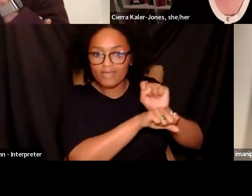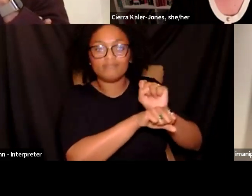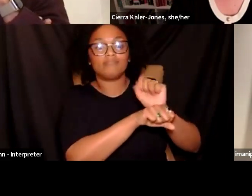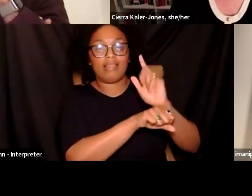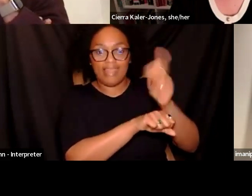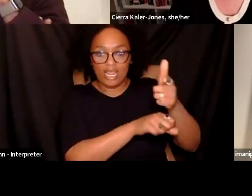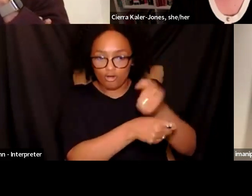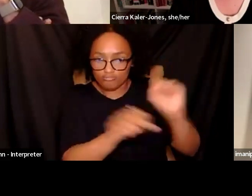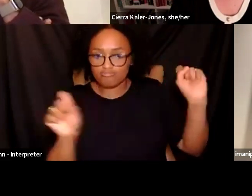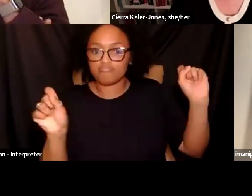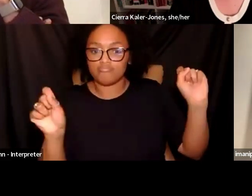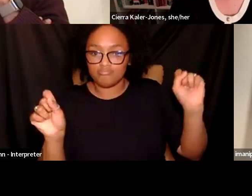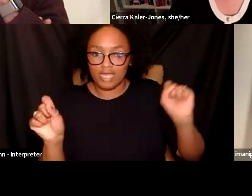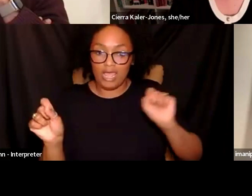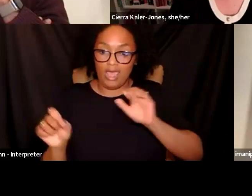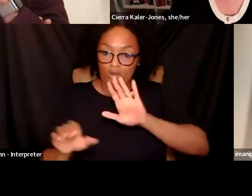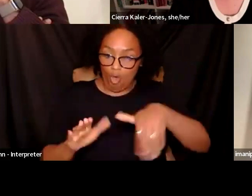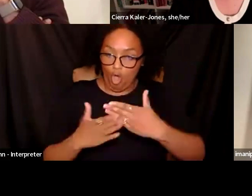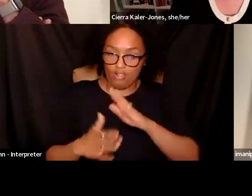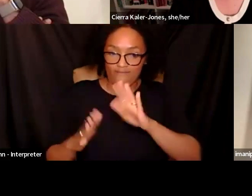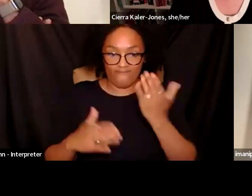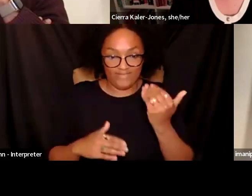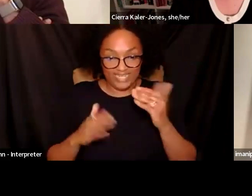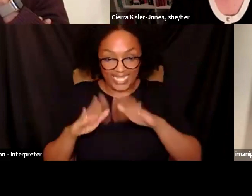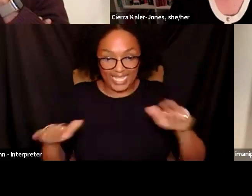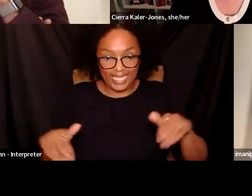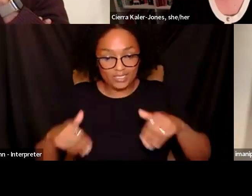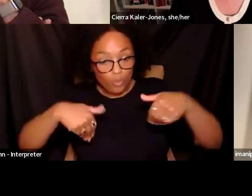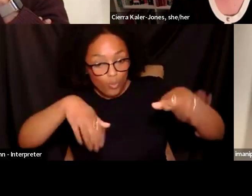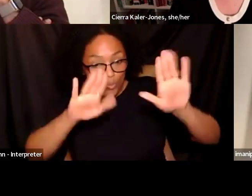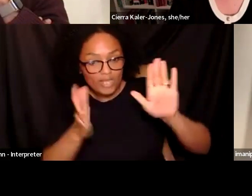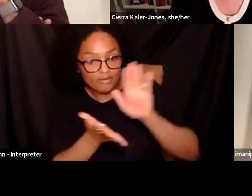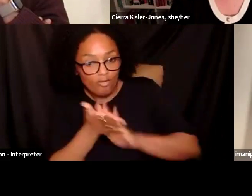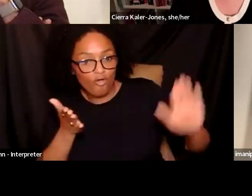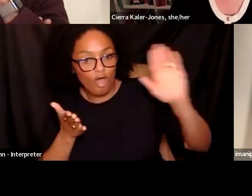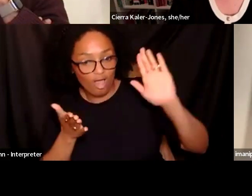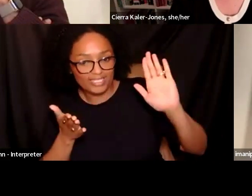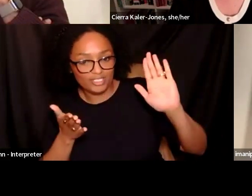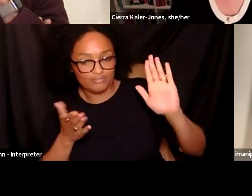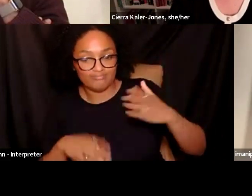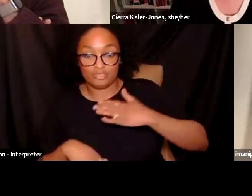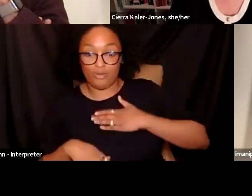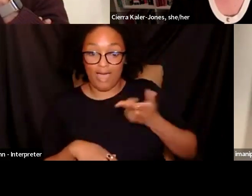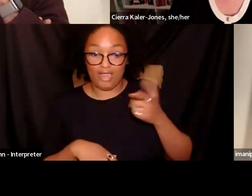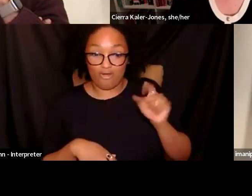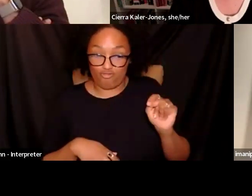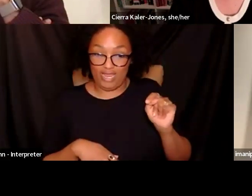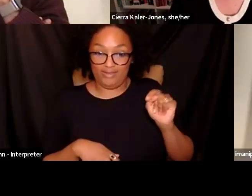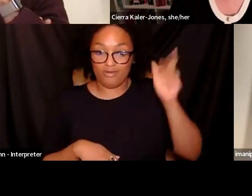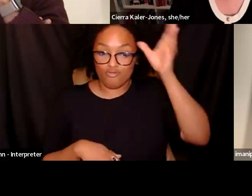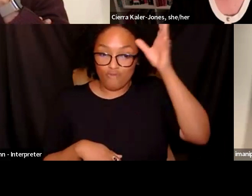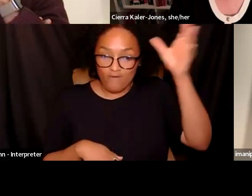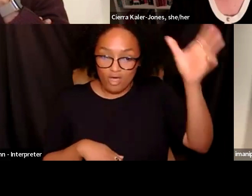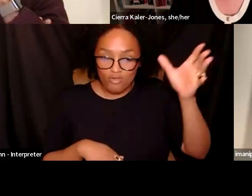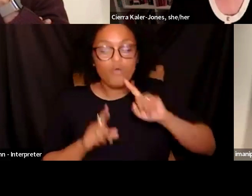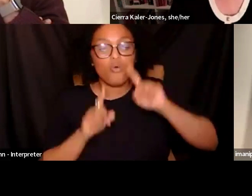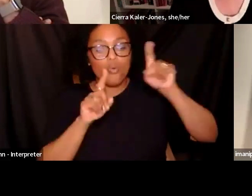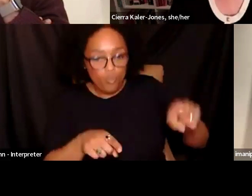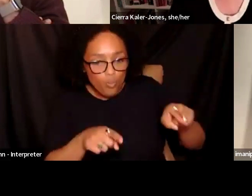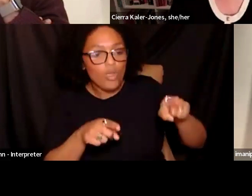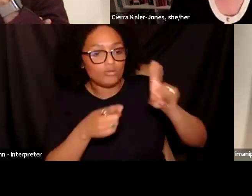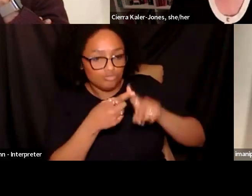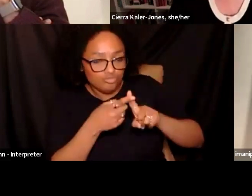college. And my great grandfather became a teacher and a principal and started schools across the